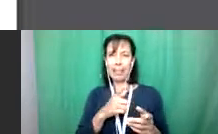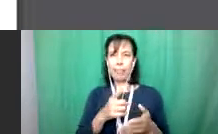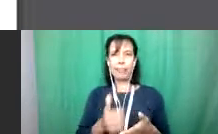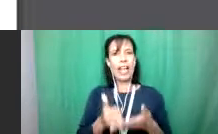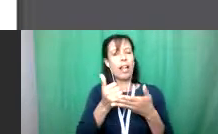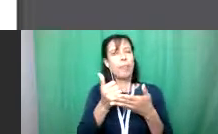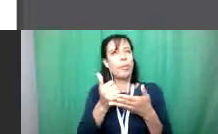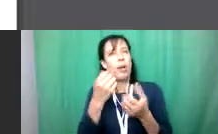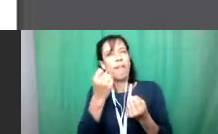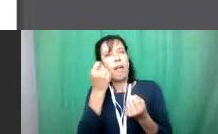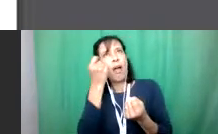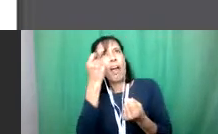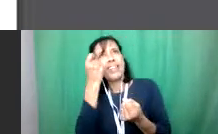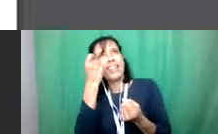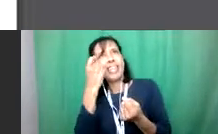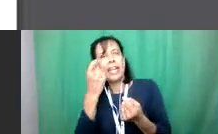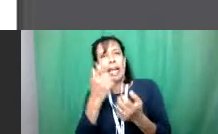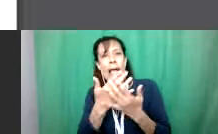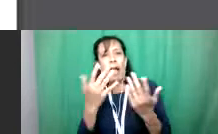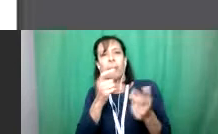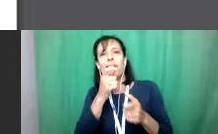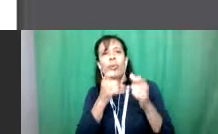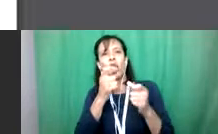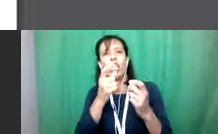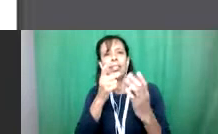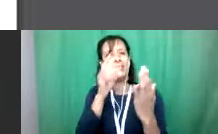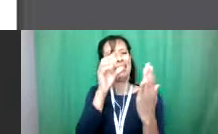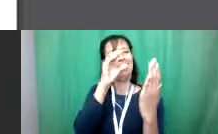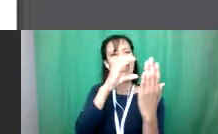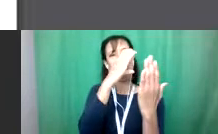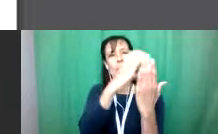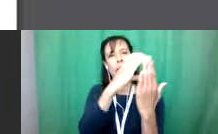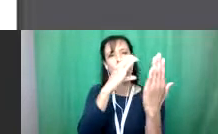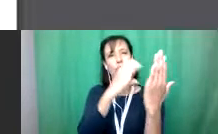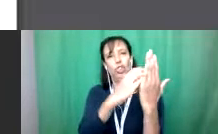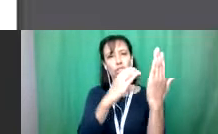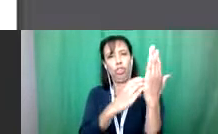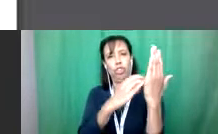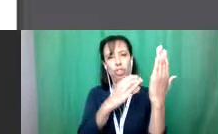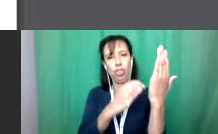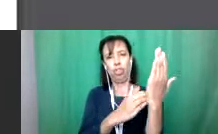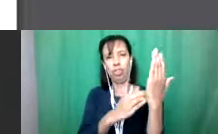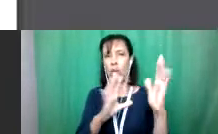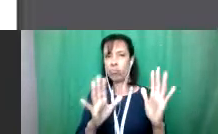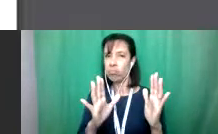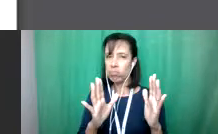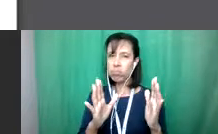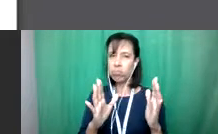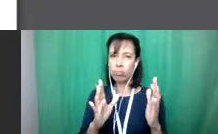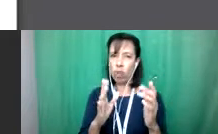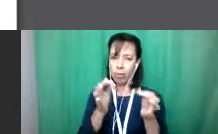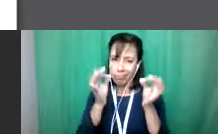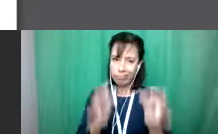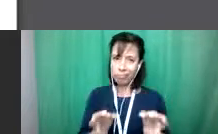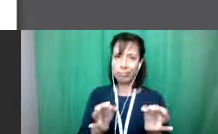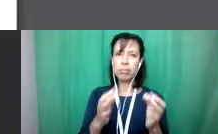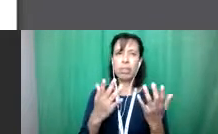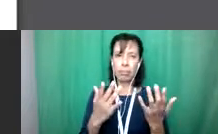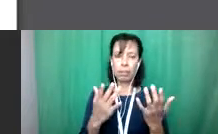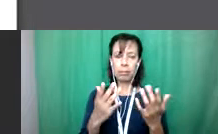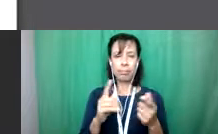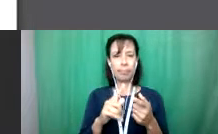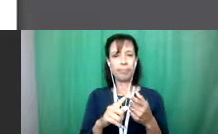put into each section. They're not strict word counts, they are indicative word counts. You're going to have a literature review